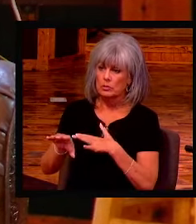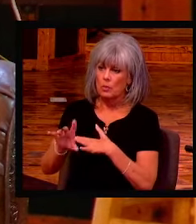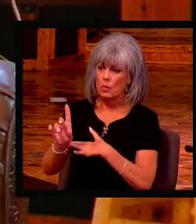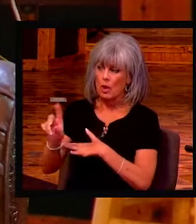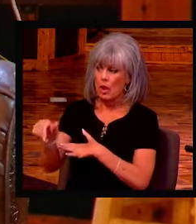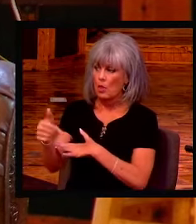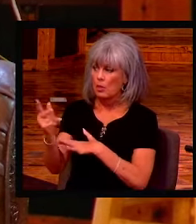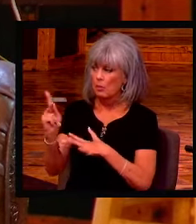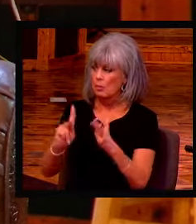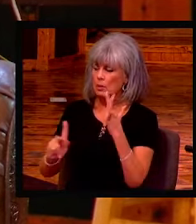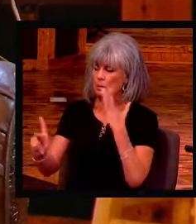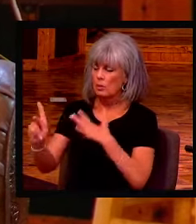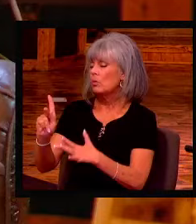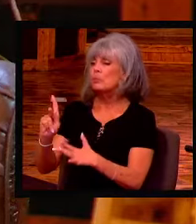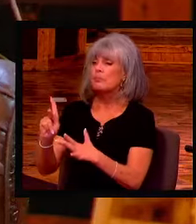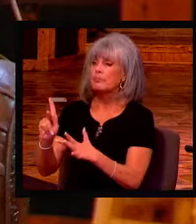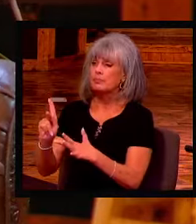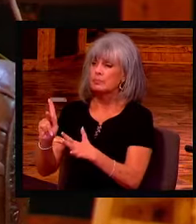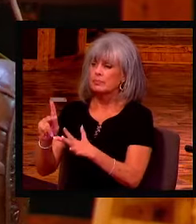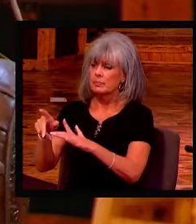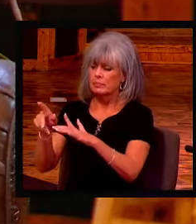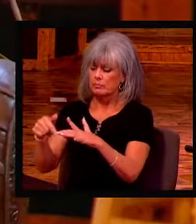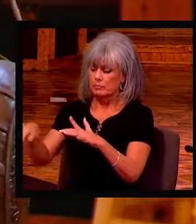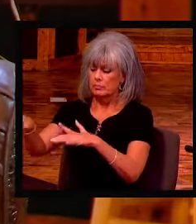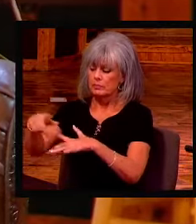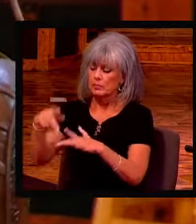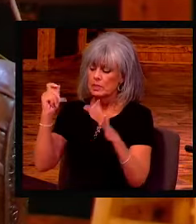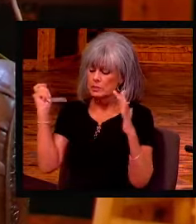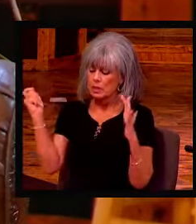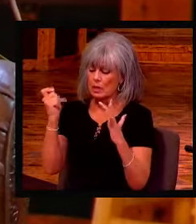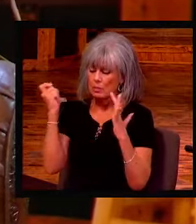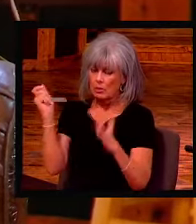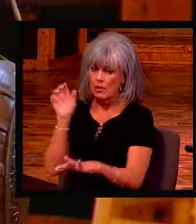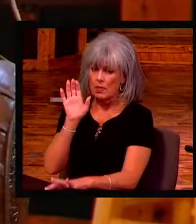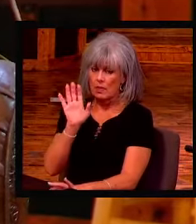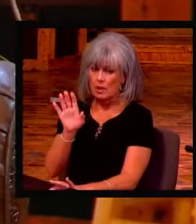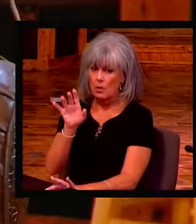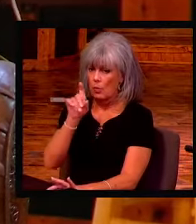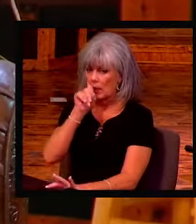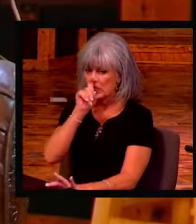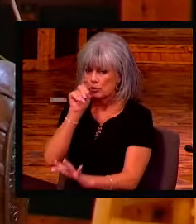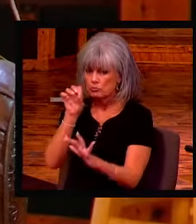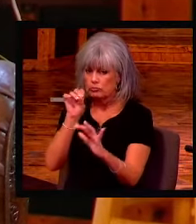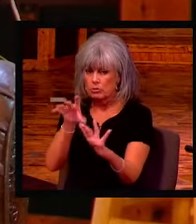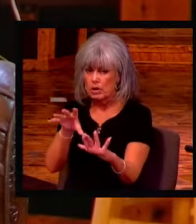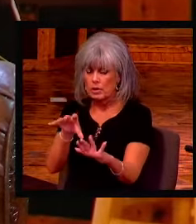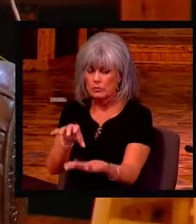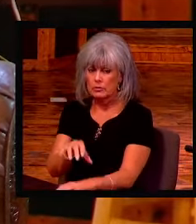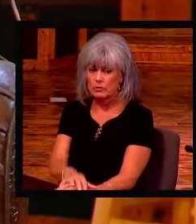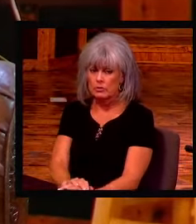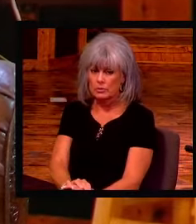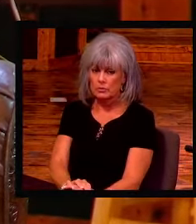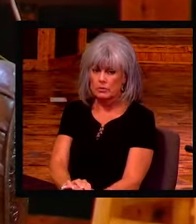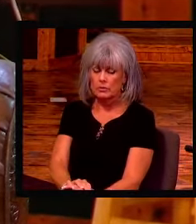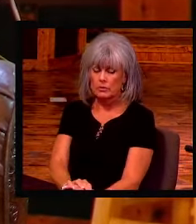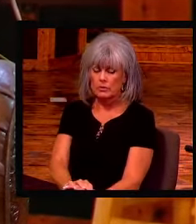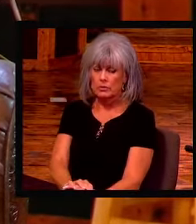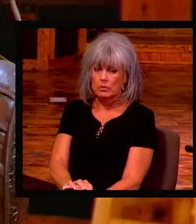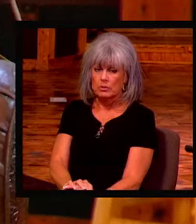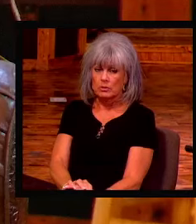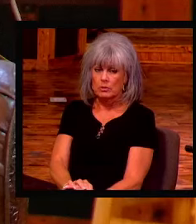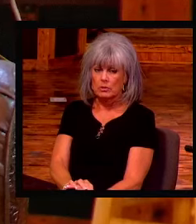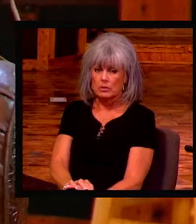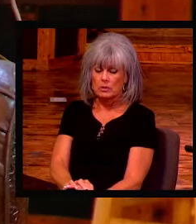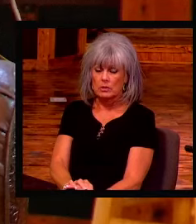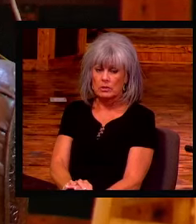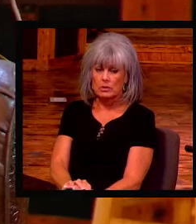coming, and they would celebrate their witchcraft. But the